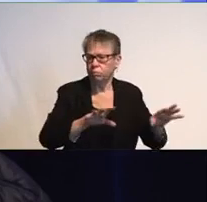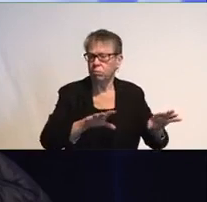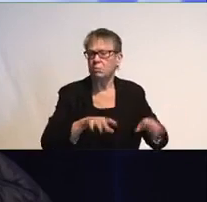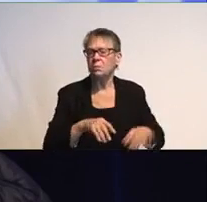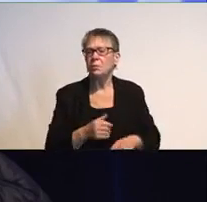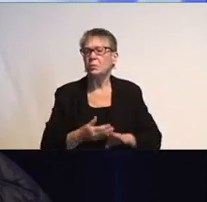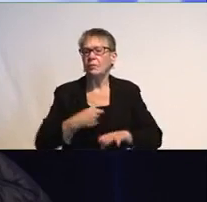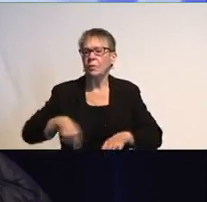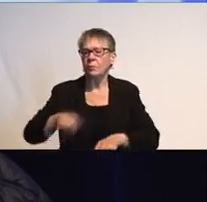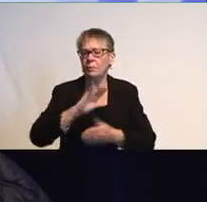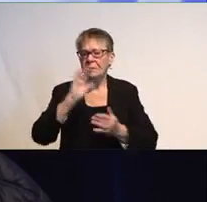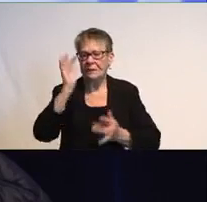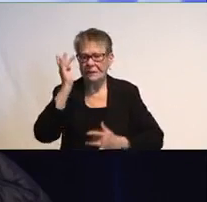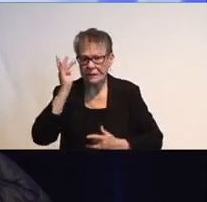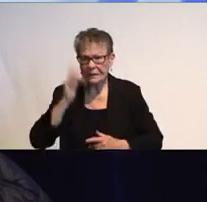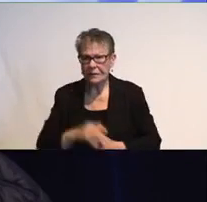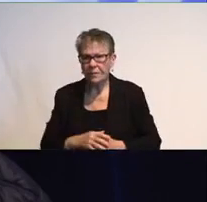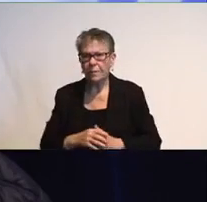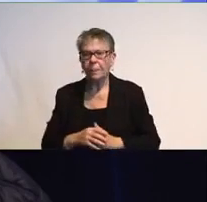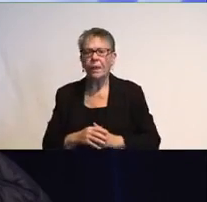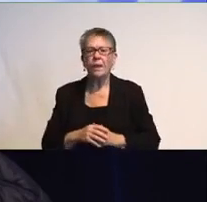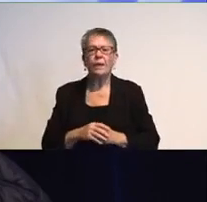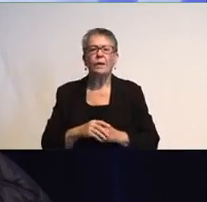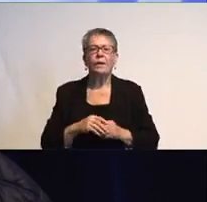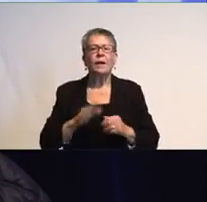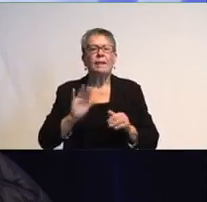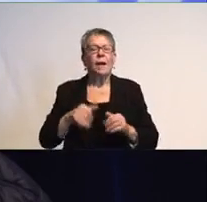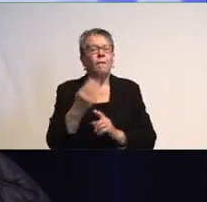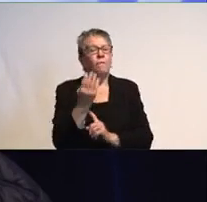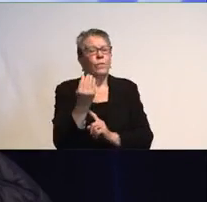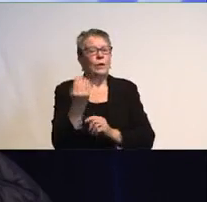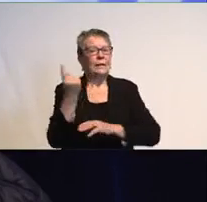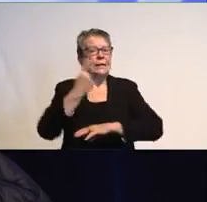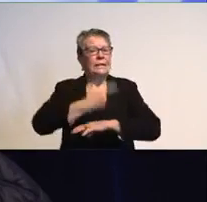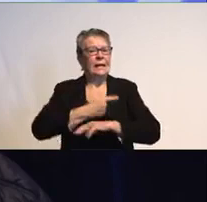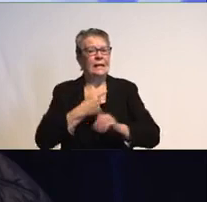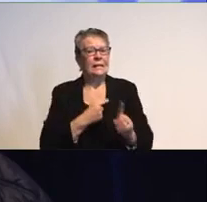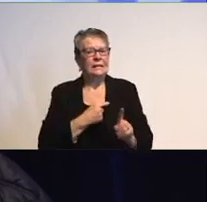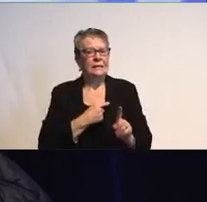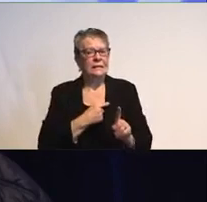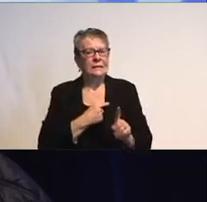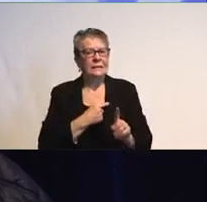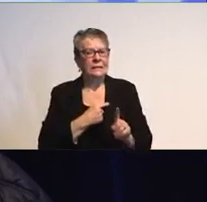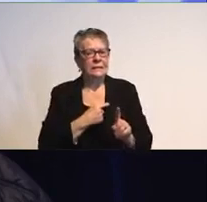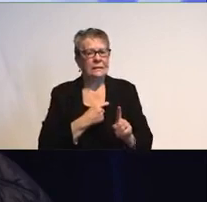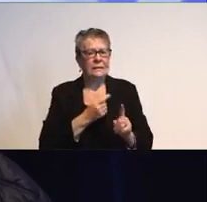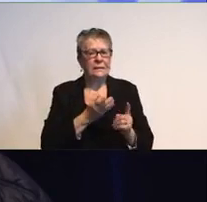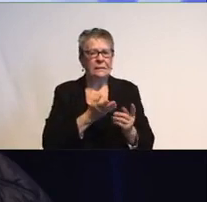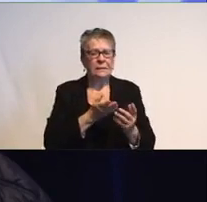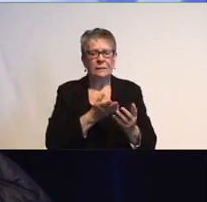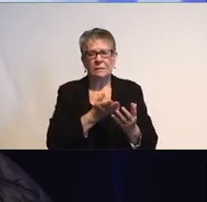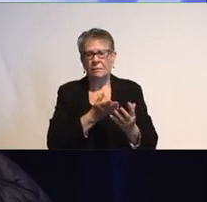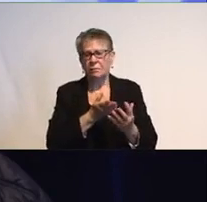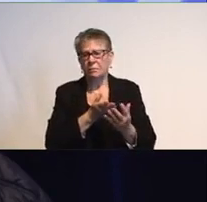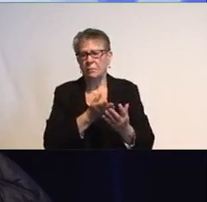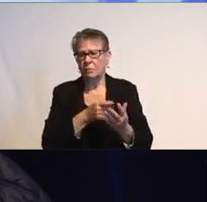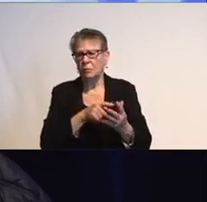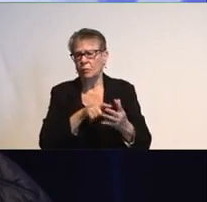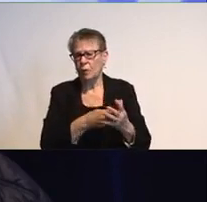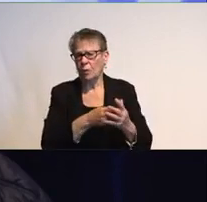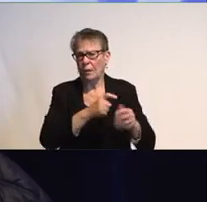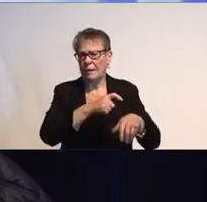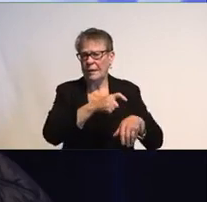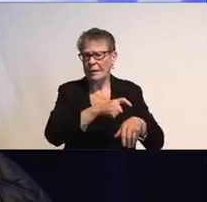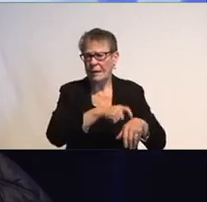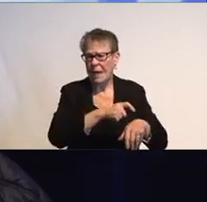optimal 14-day exclusion timeframe may pose challenges for individuals, and decreasing the duration can reduce the